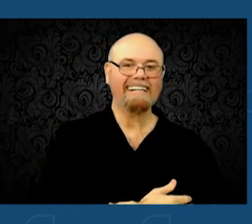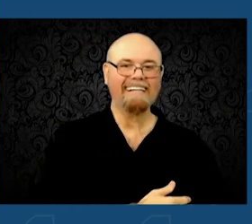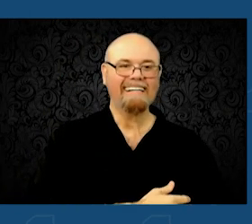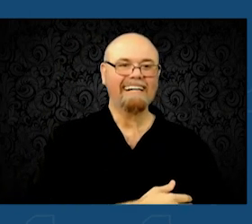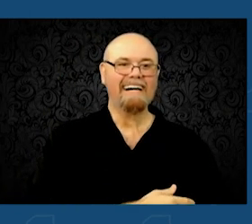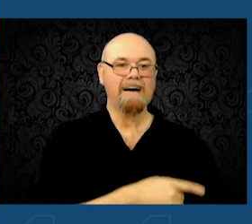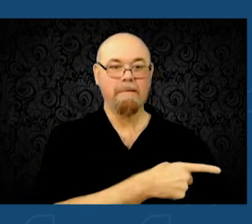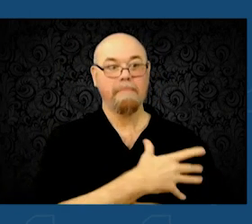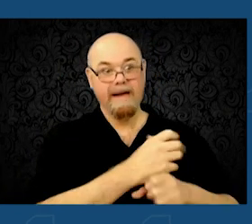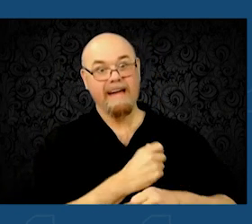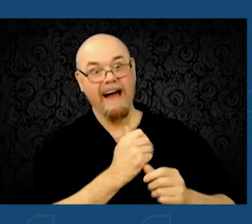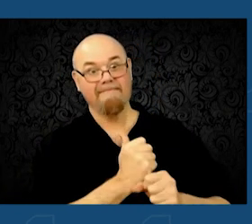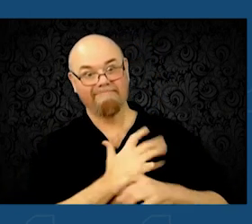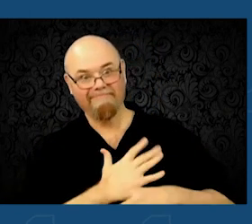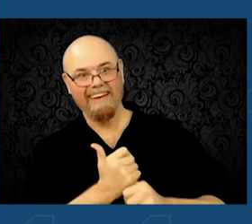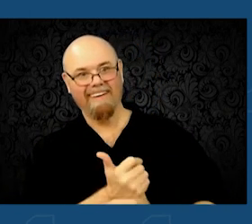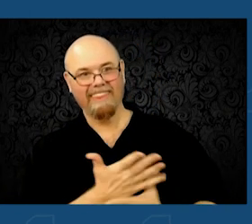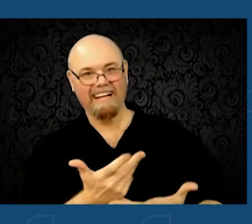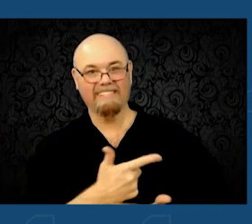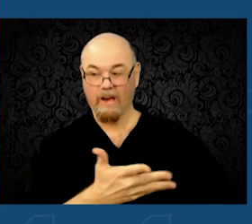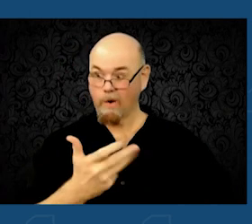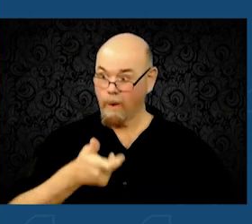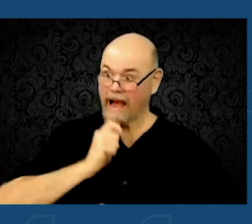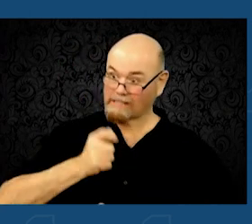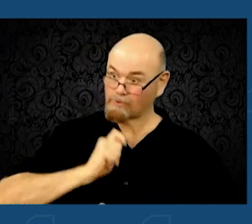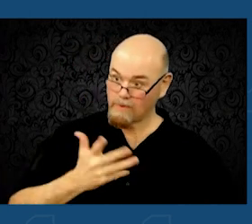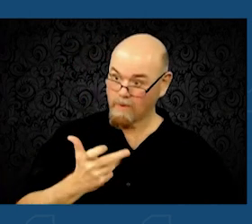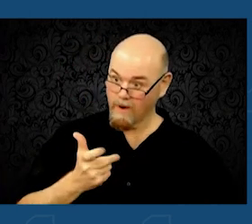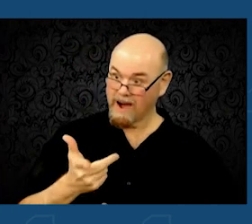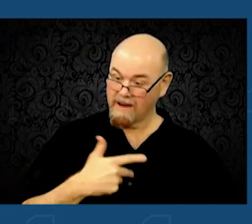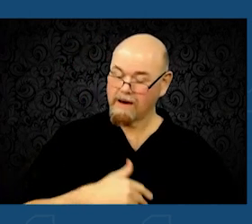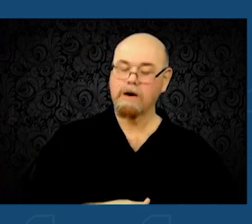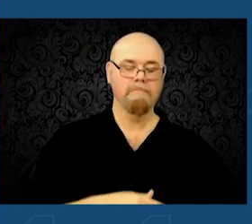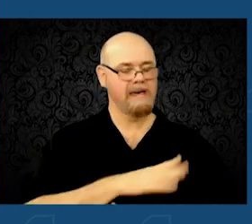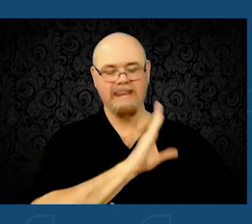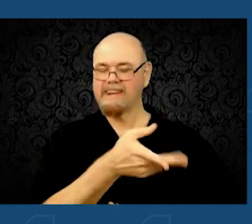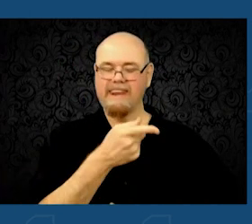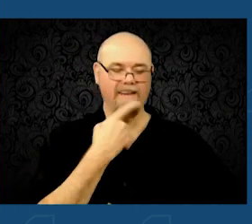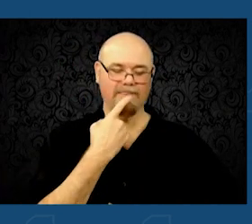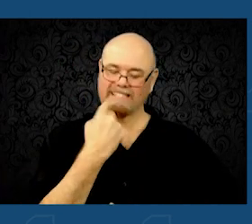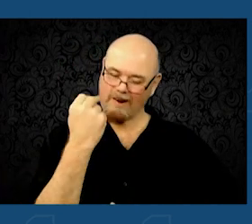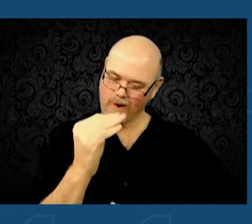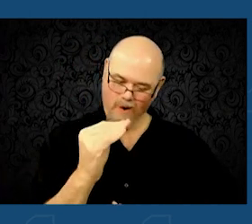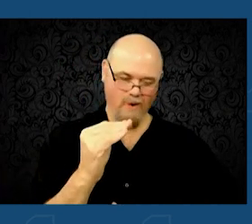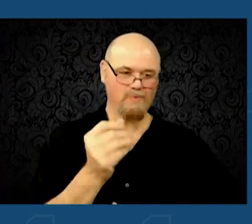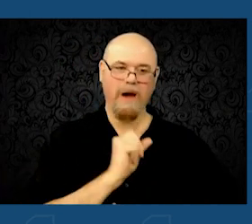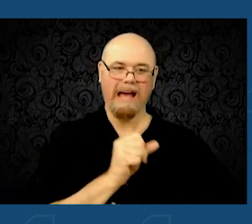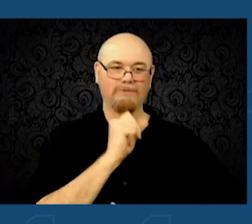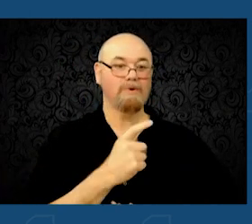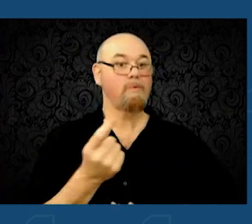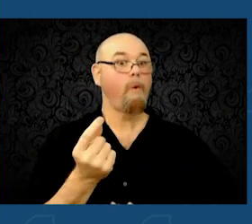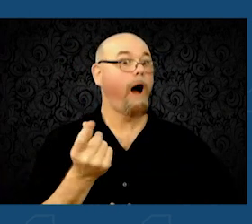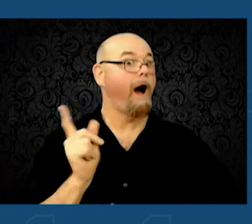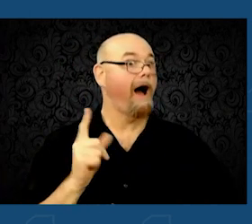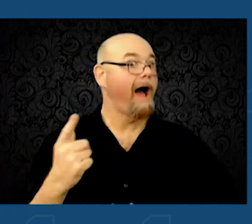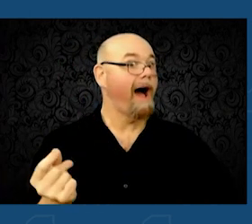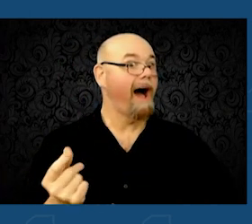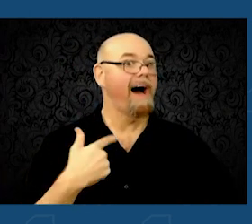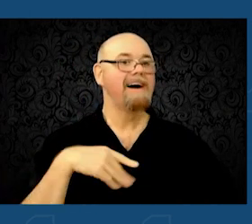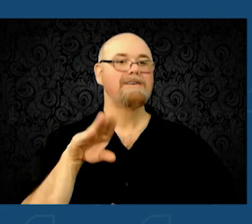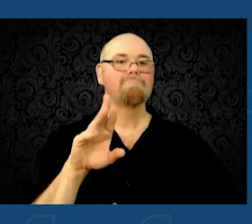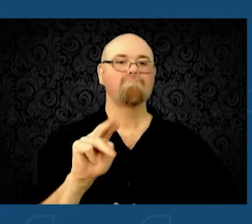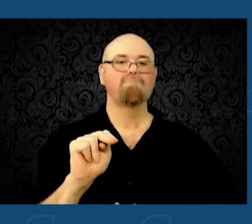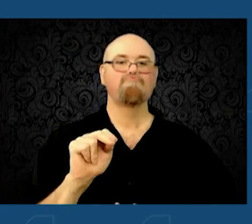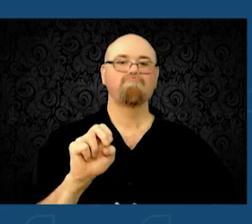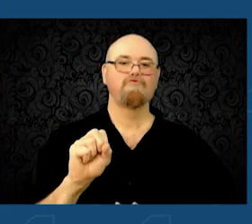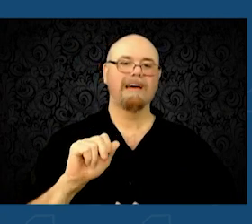He says, how about an ice cream cone? Never say no to ice cream. Where do we go? Francille's.